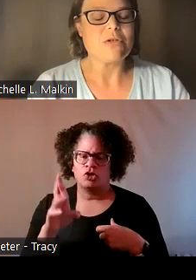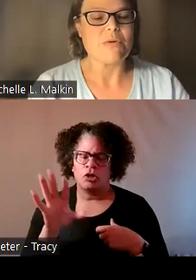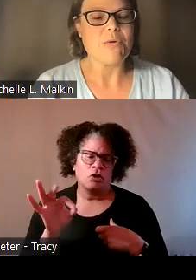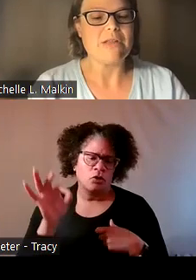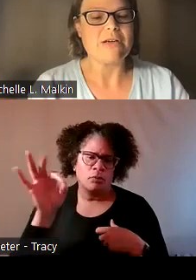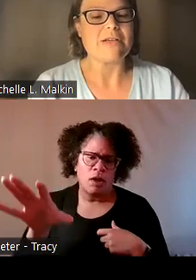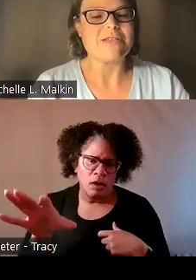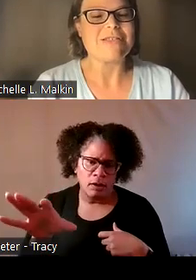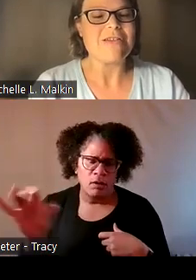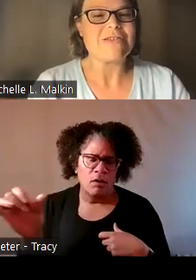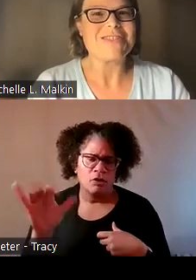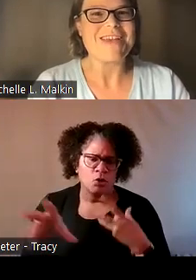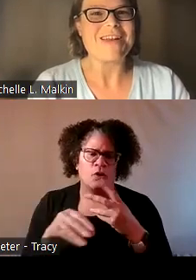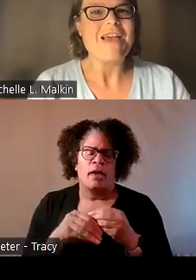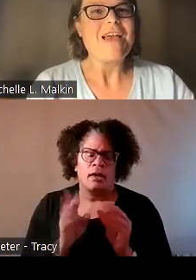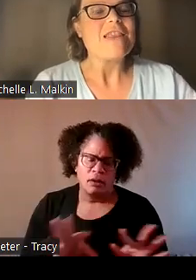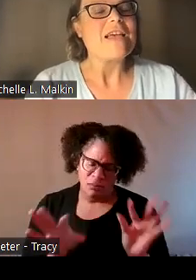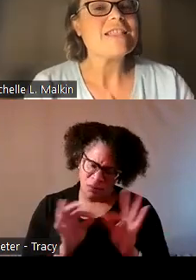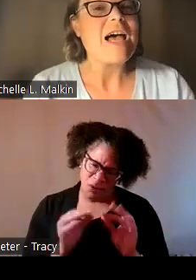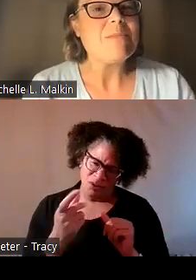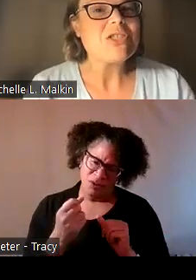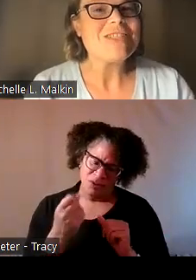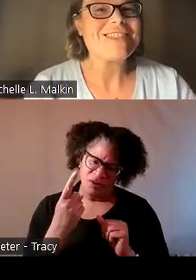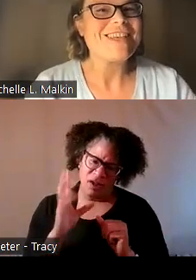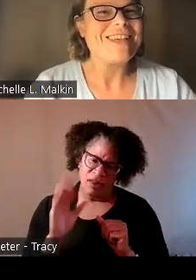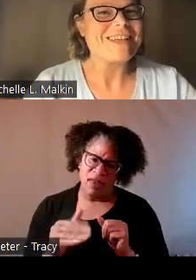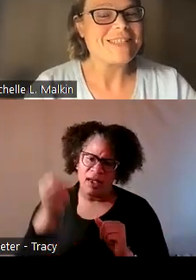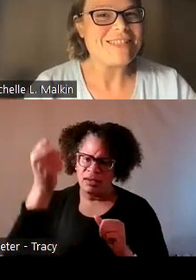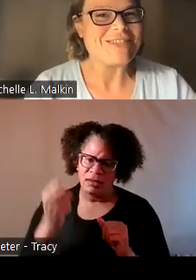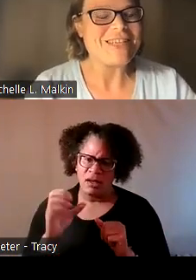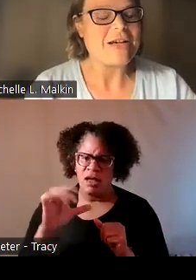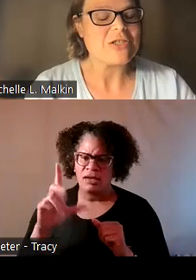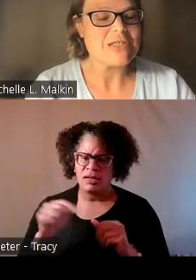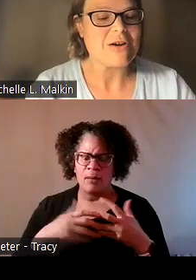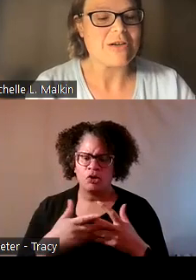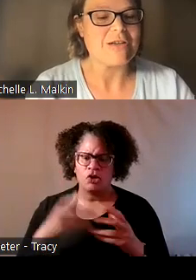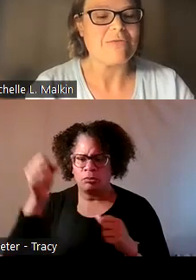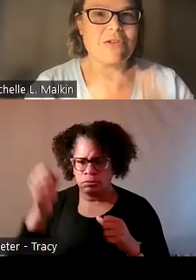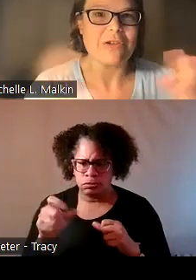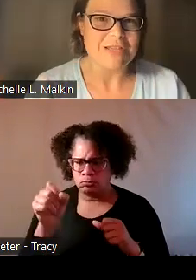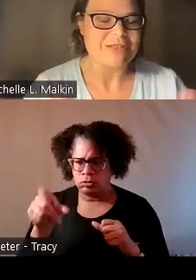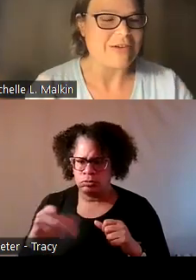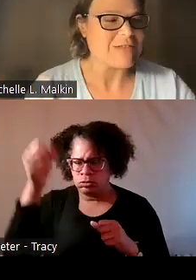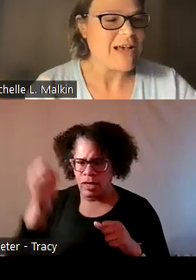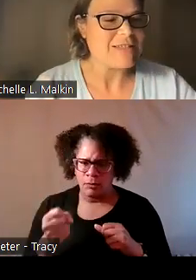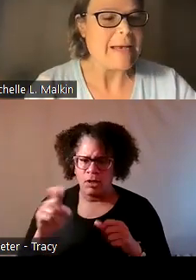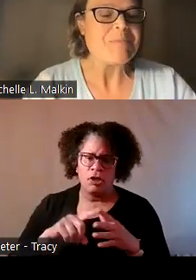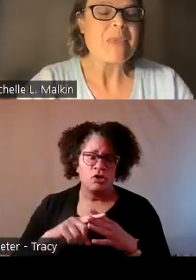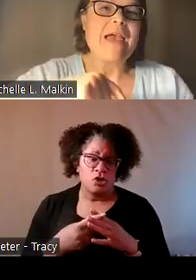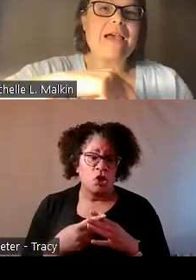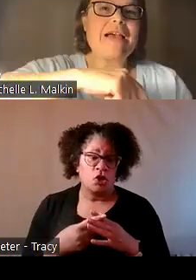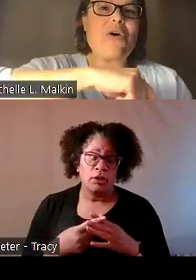to throw in there is to understand that slot machines in casinos actually started, if you look at the history of